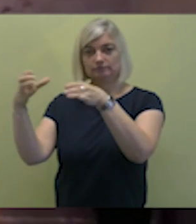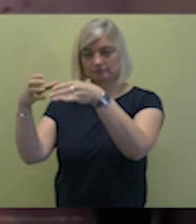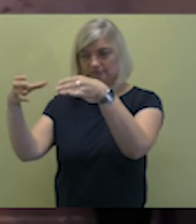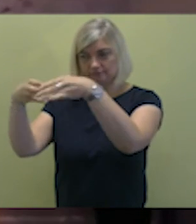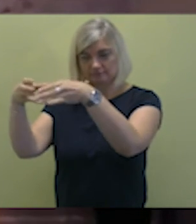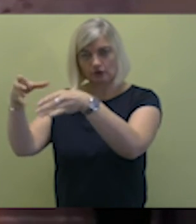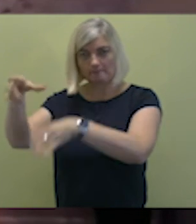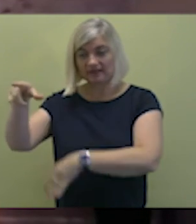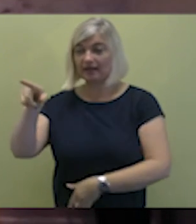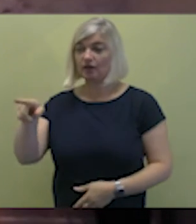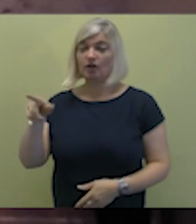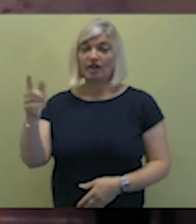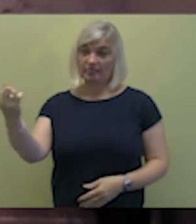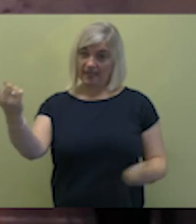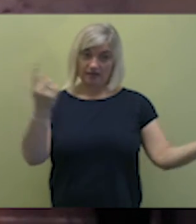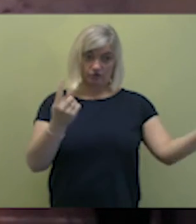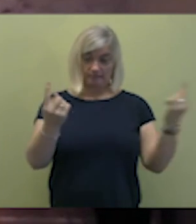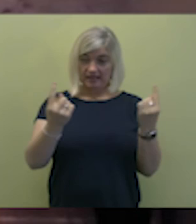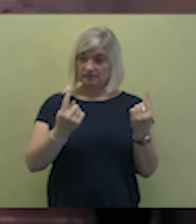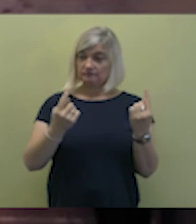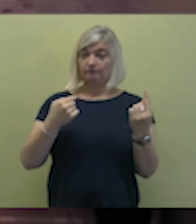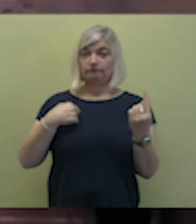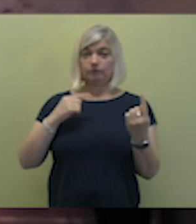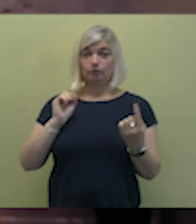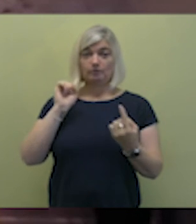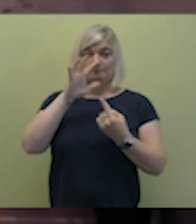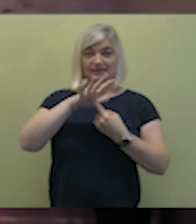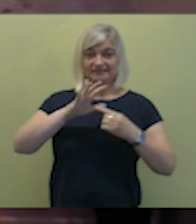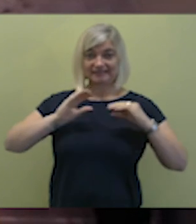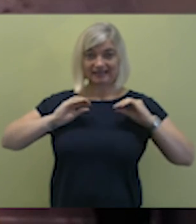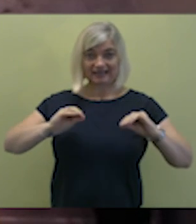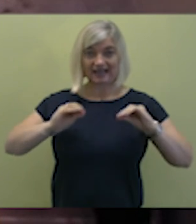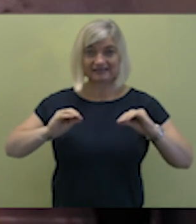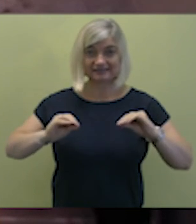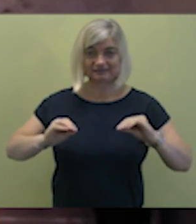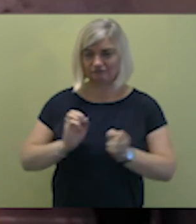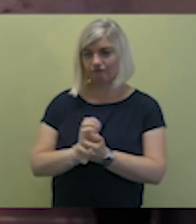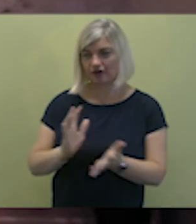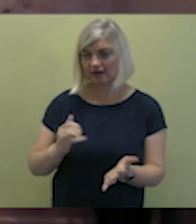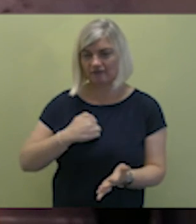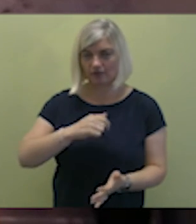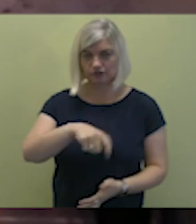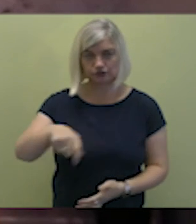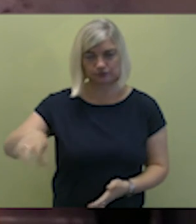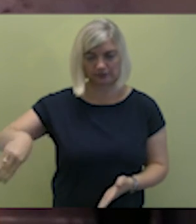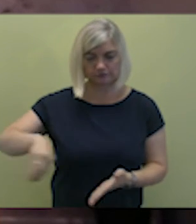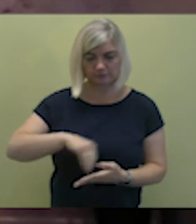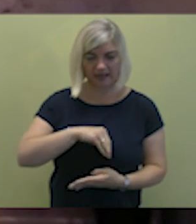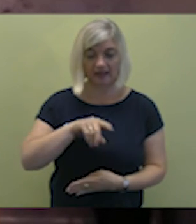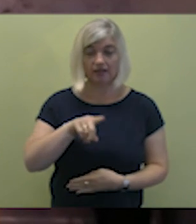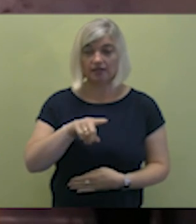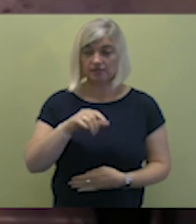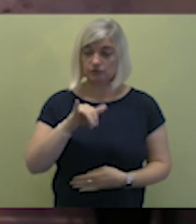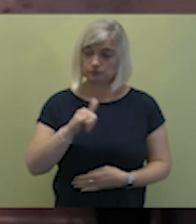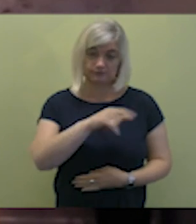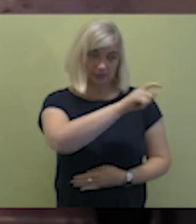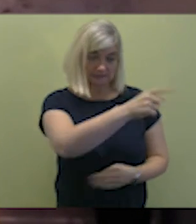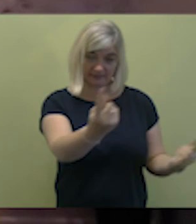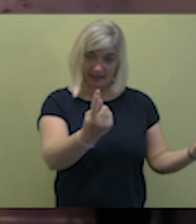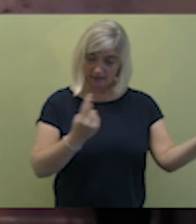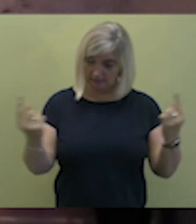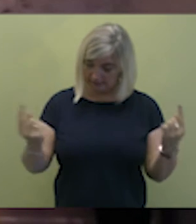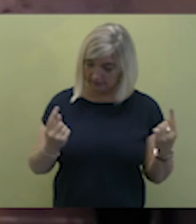our students. They are obviously free of charge to our students, and they get the opportunity to do that not only in college,